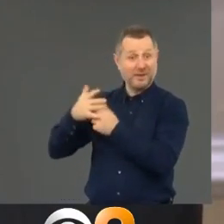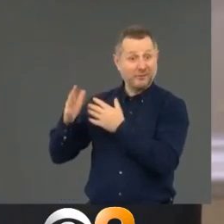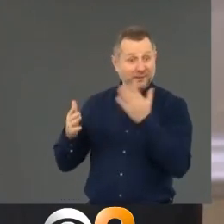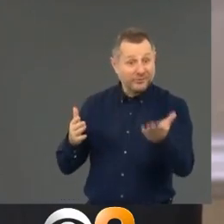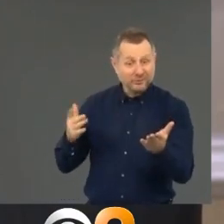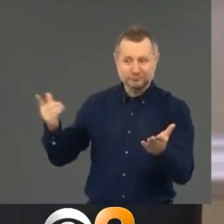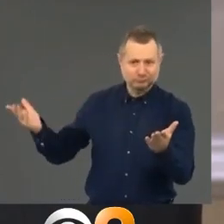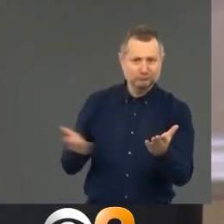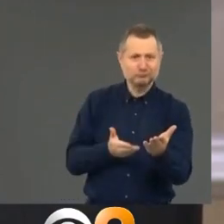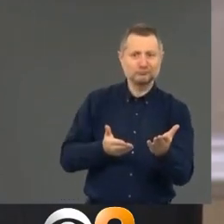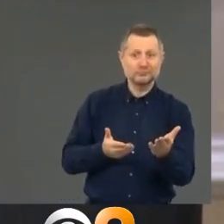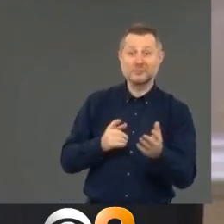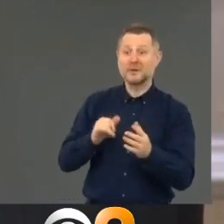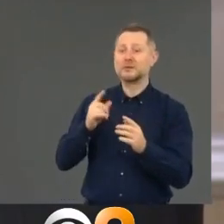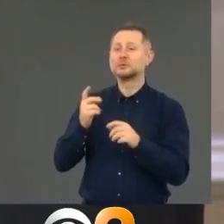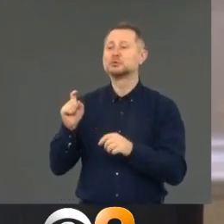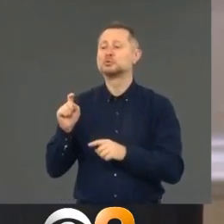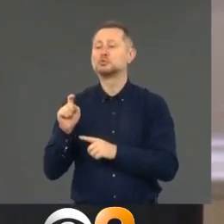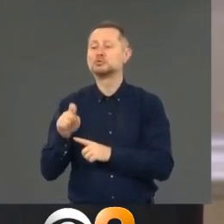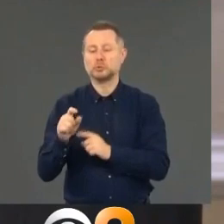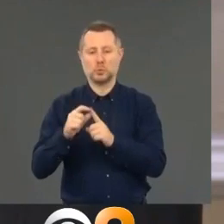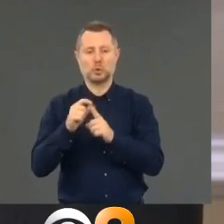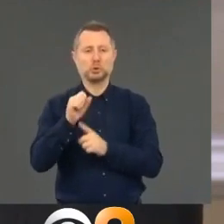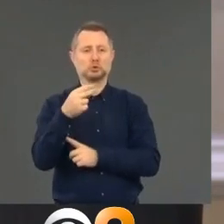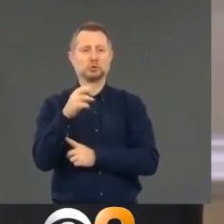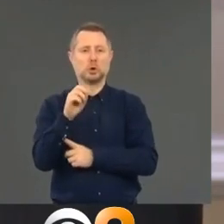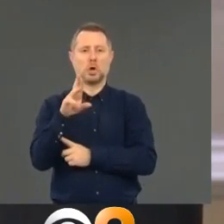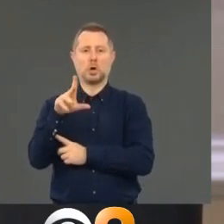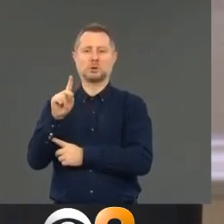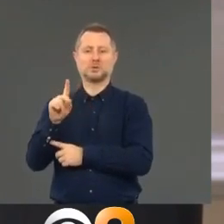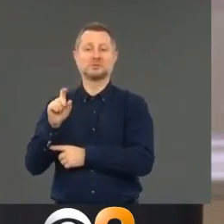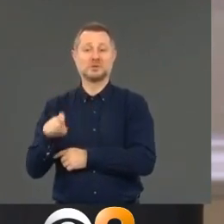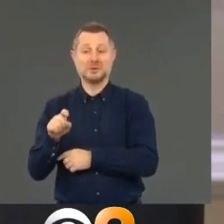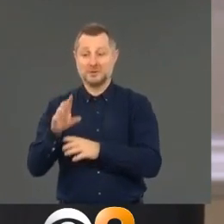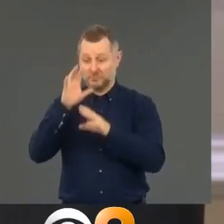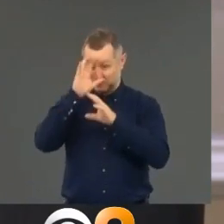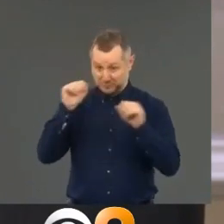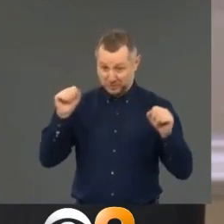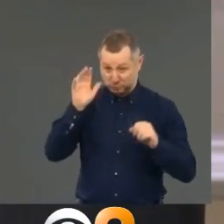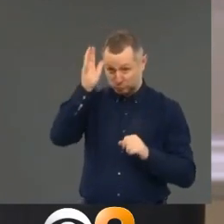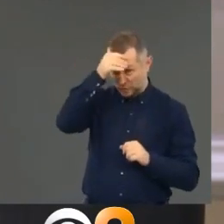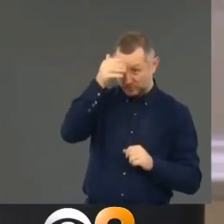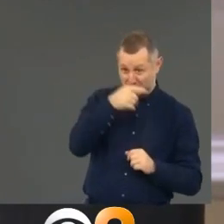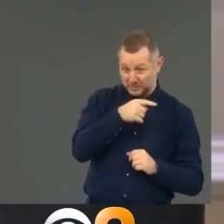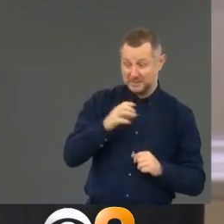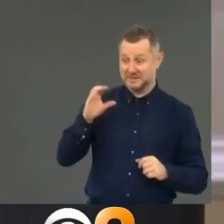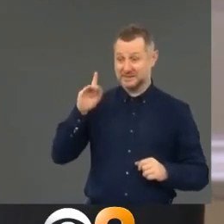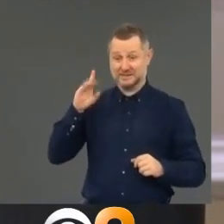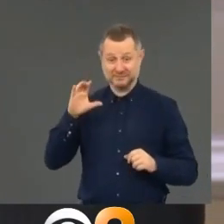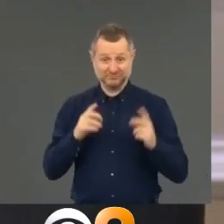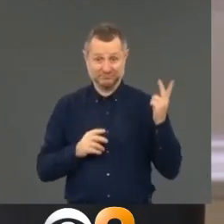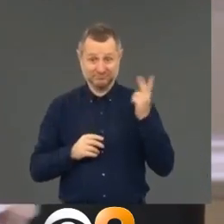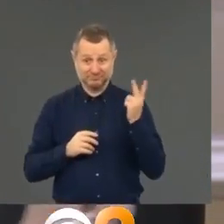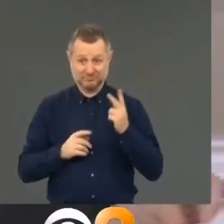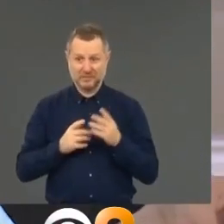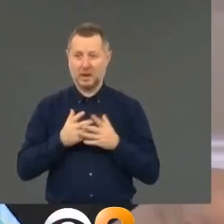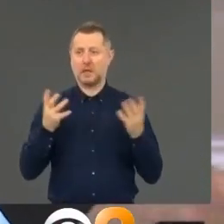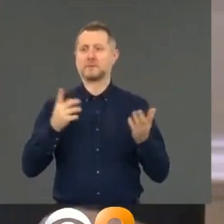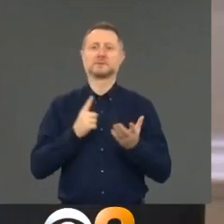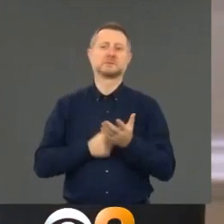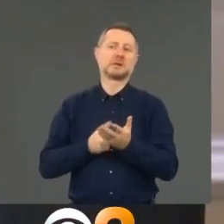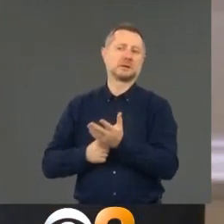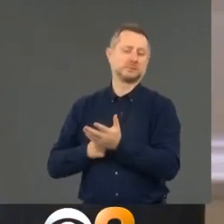could, should. That is President Trump's, CMS, and CDC. So I know that there's been a lot of discussion on this topic. There are over a dozen